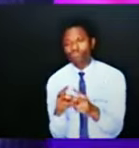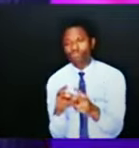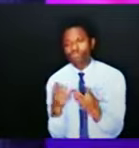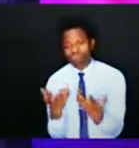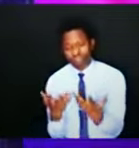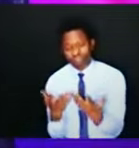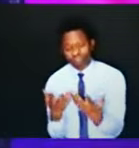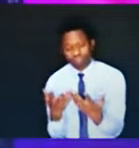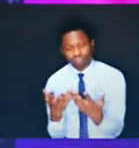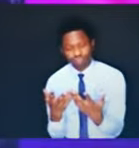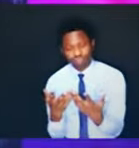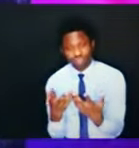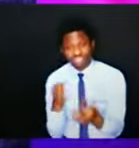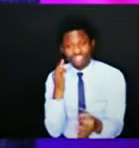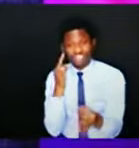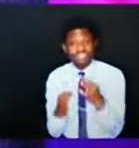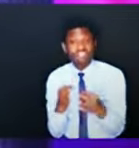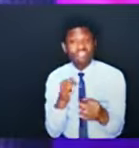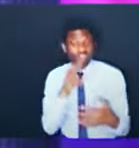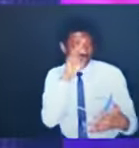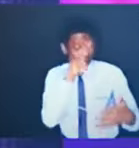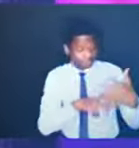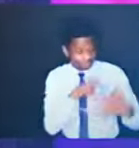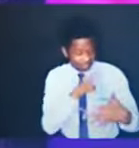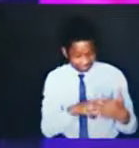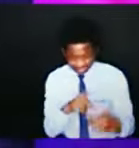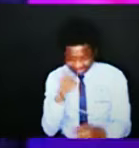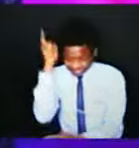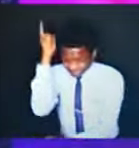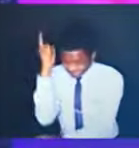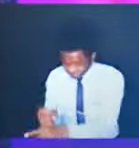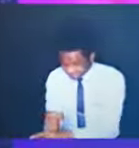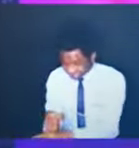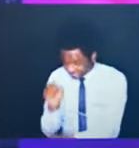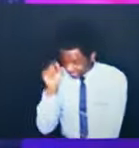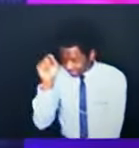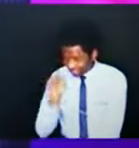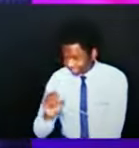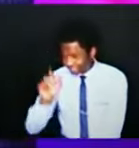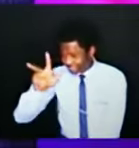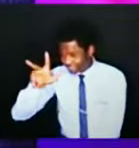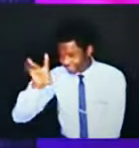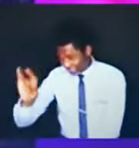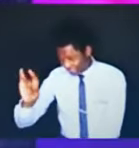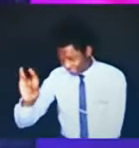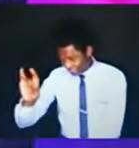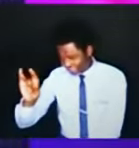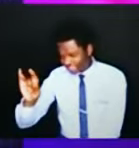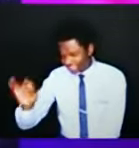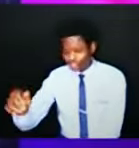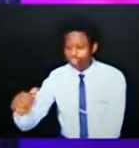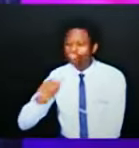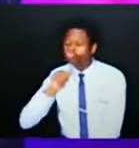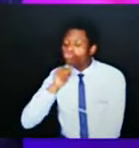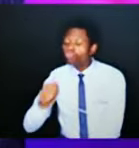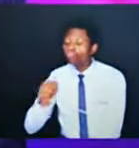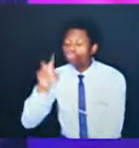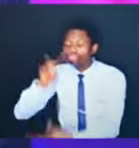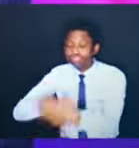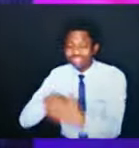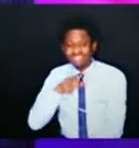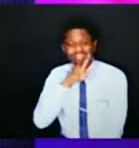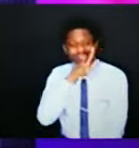ye. If you read verse 38 without reading the